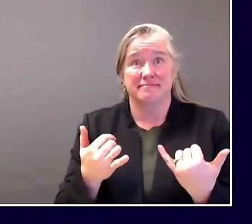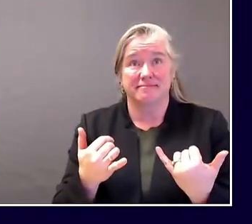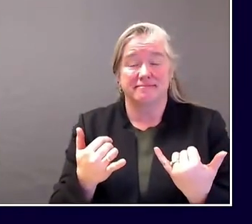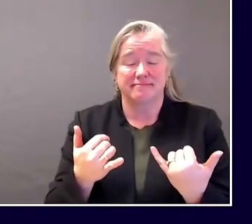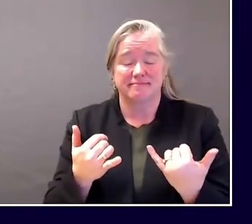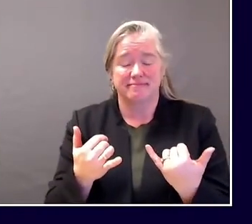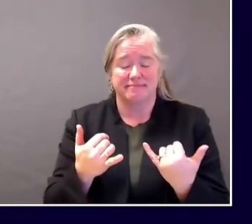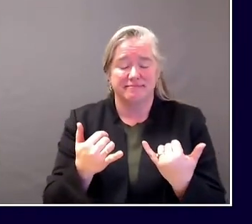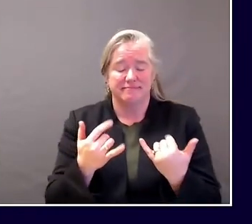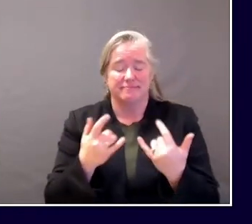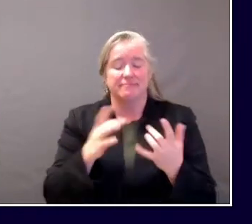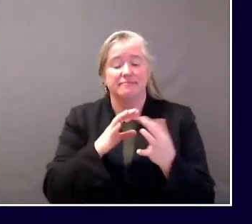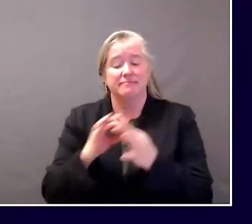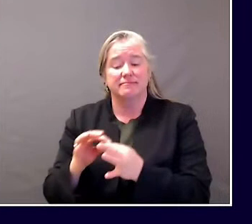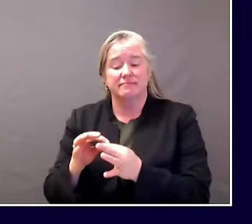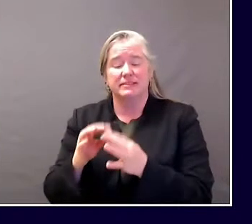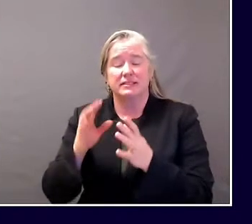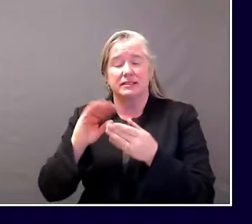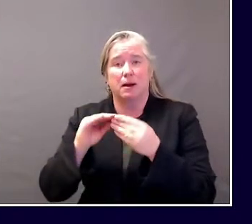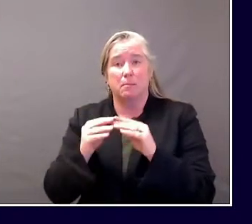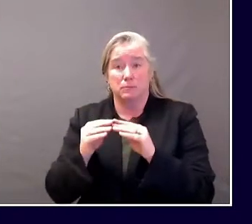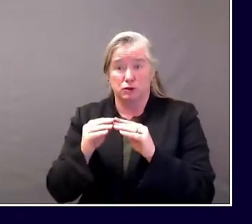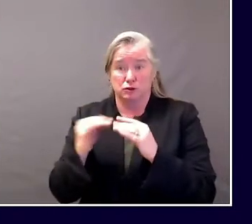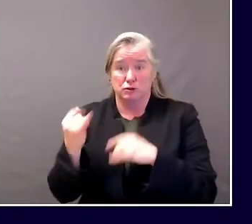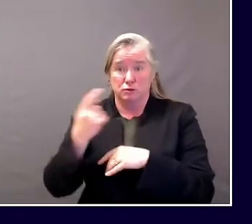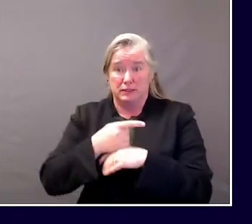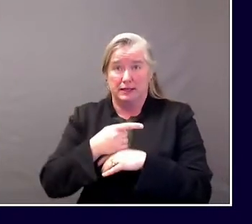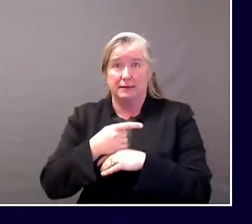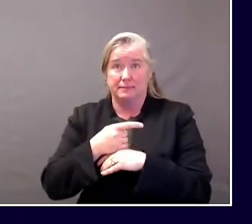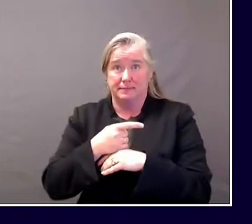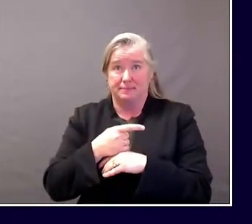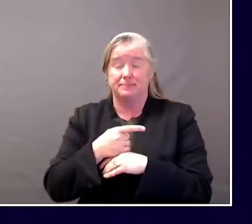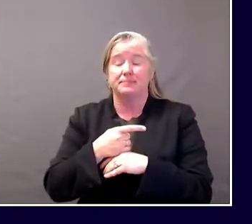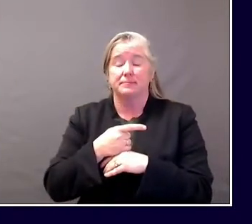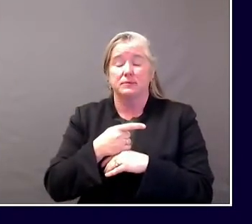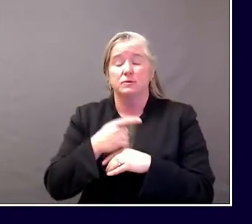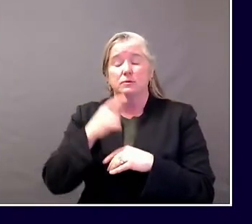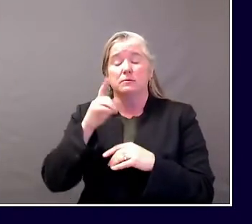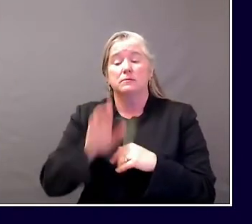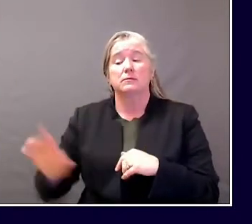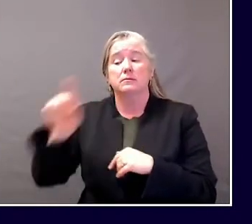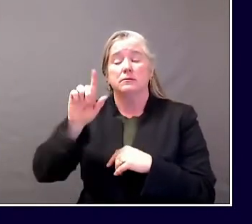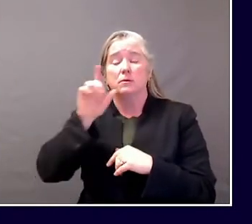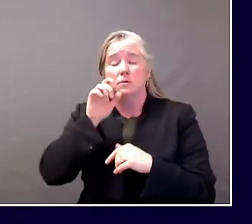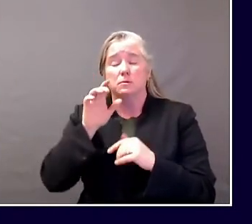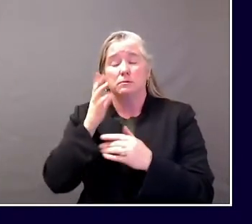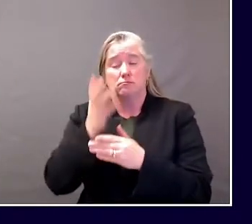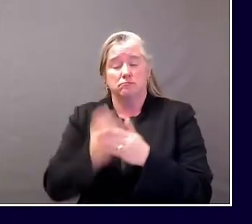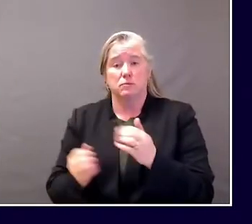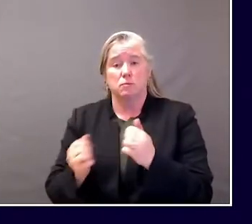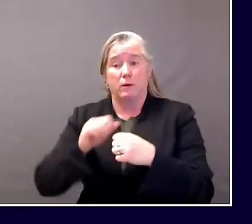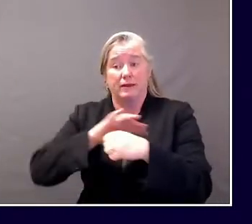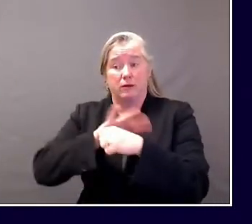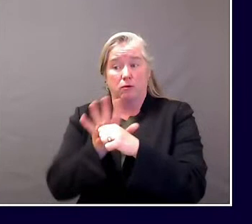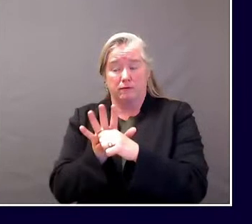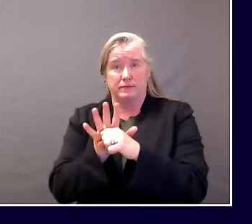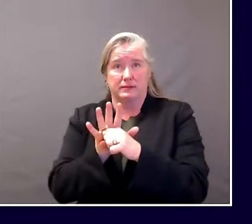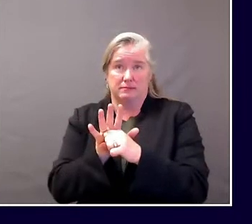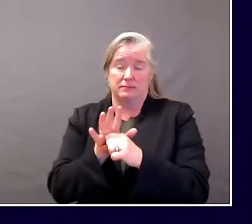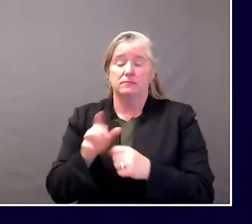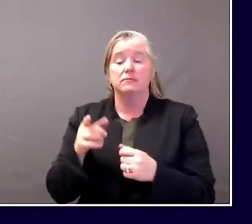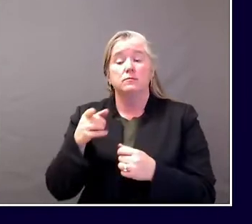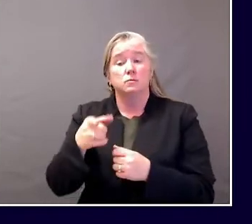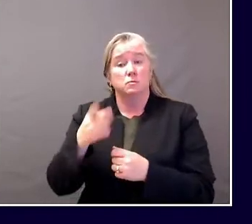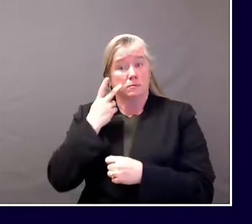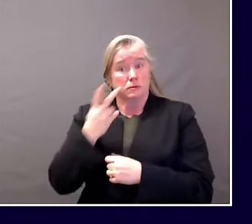stand with respect to the number of individuals who have passed away with COVID-19 statewide. Many of you may have seen that